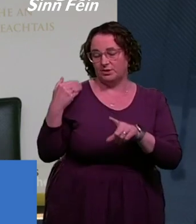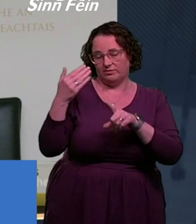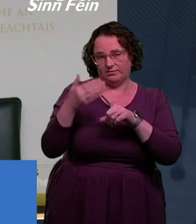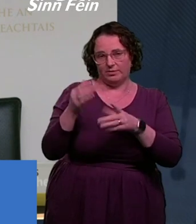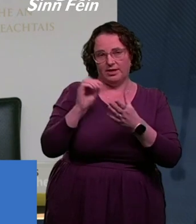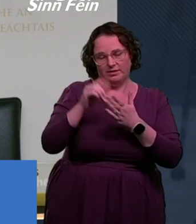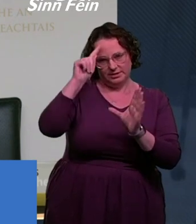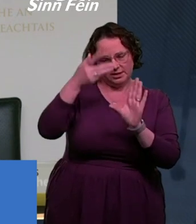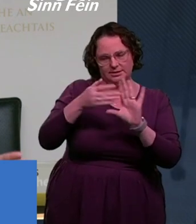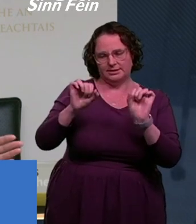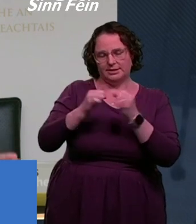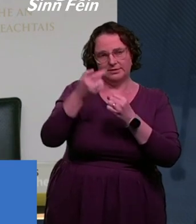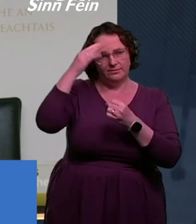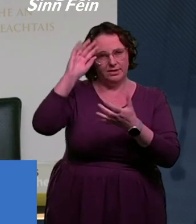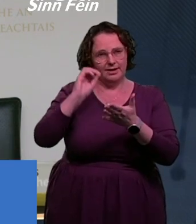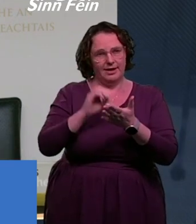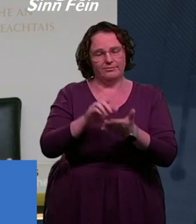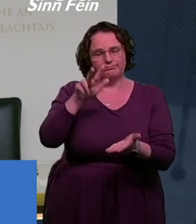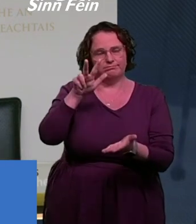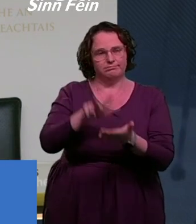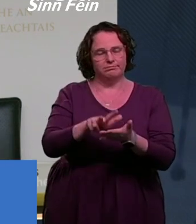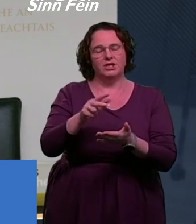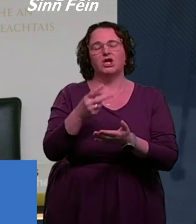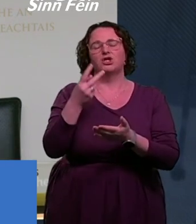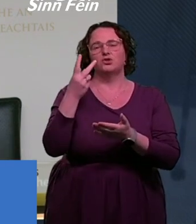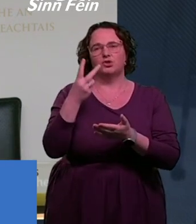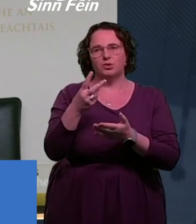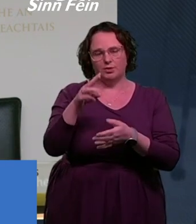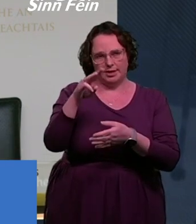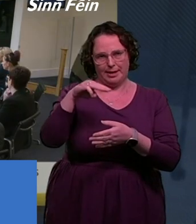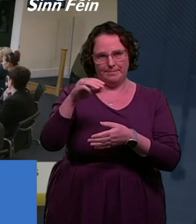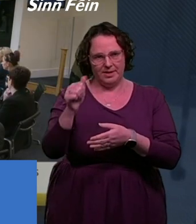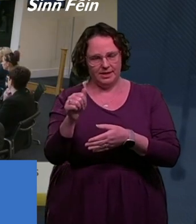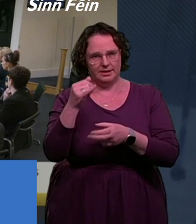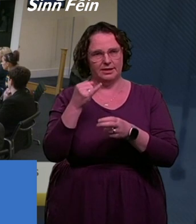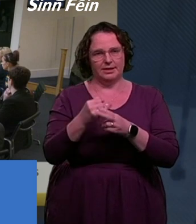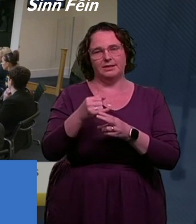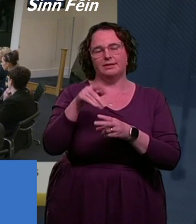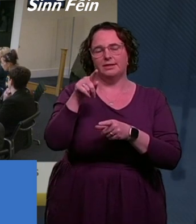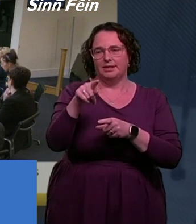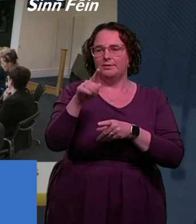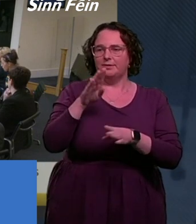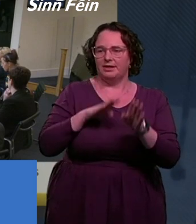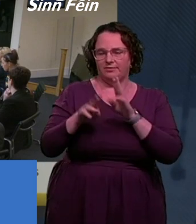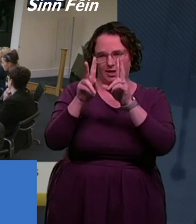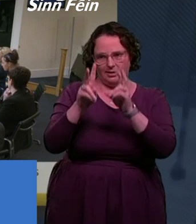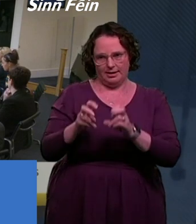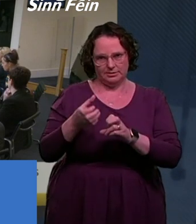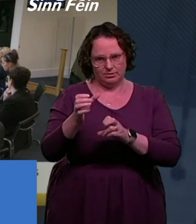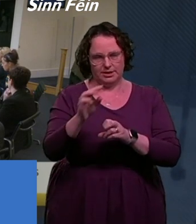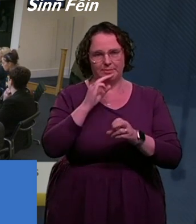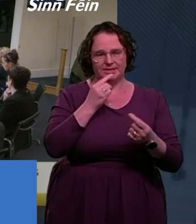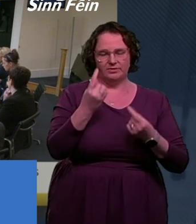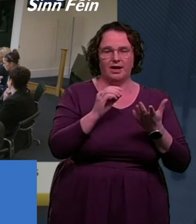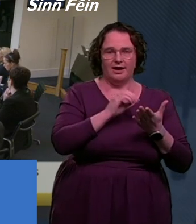the Psychological Society of Ireland have accredited two master's behaviour analysis courses, and what that means is individuals who